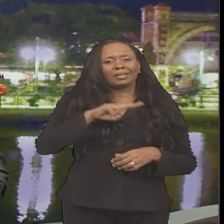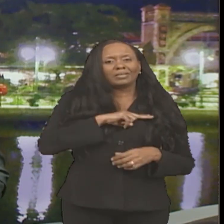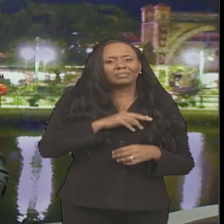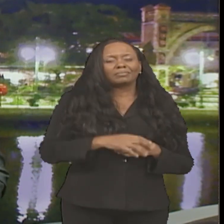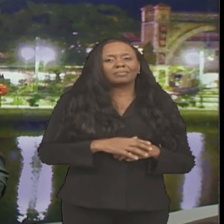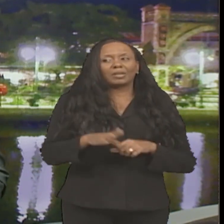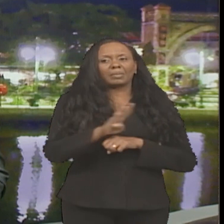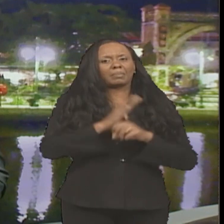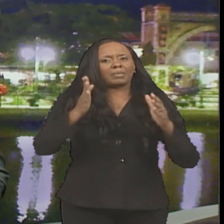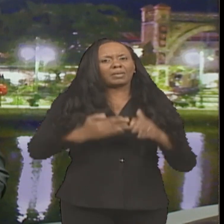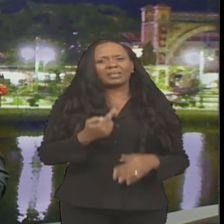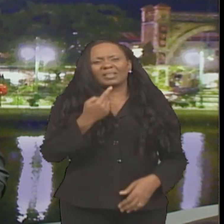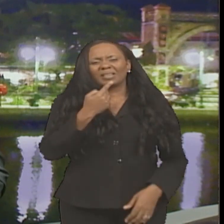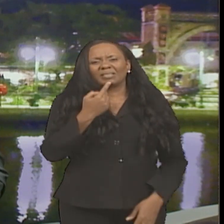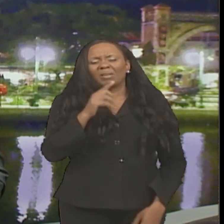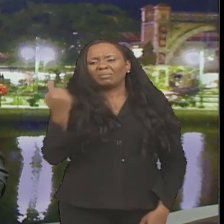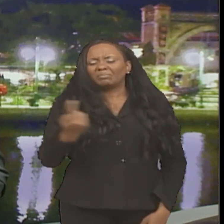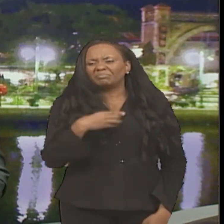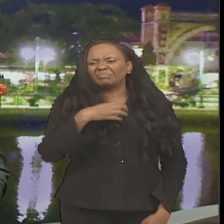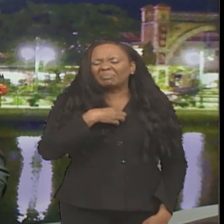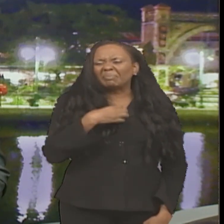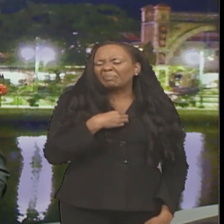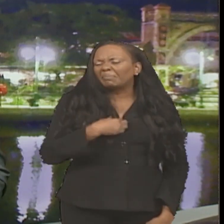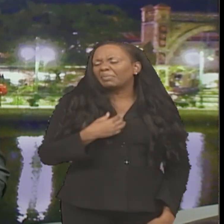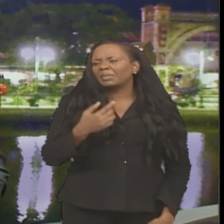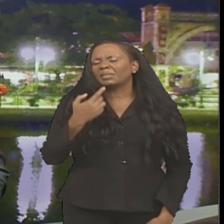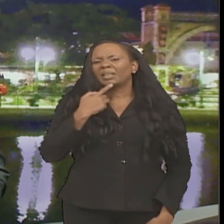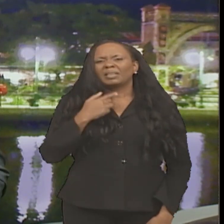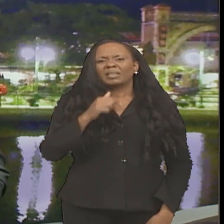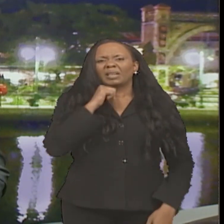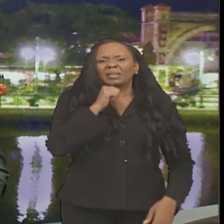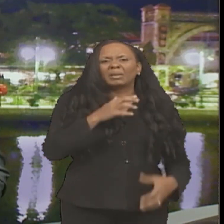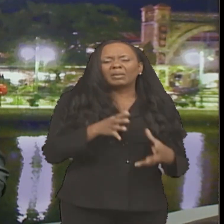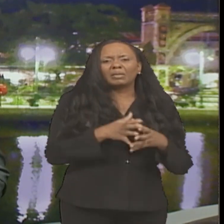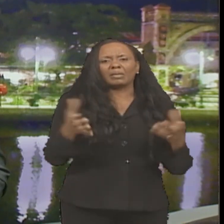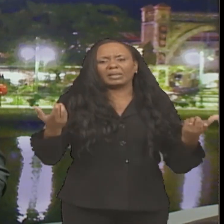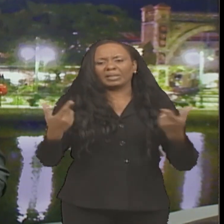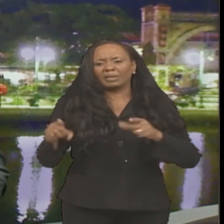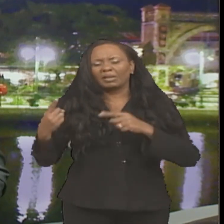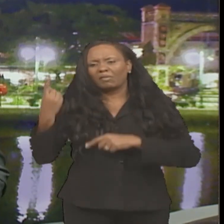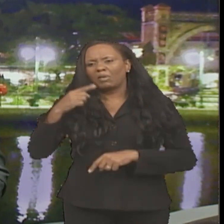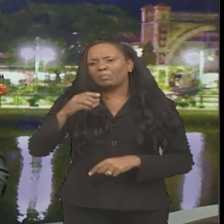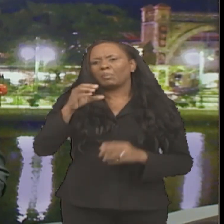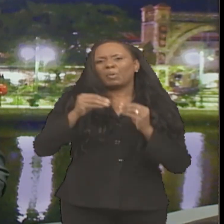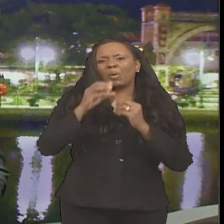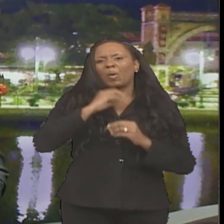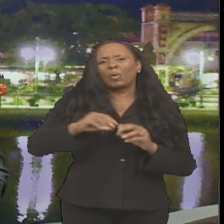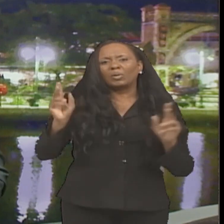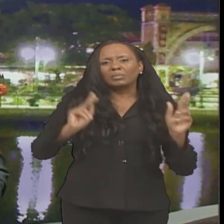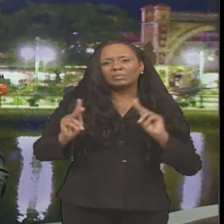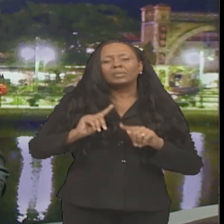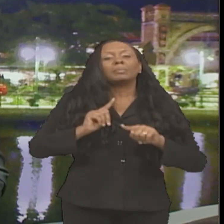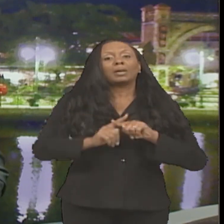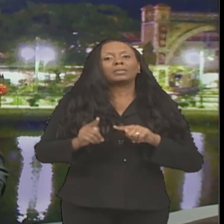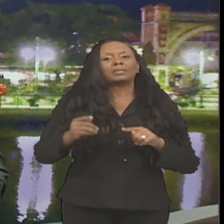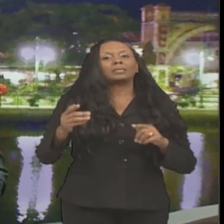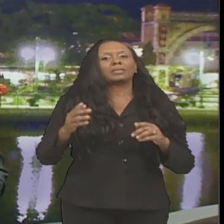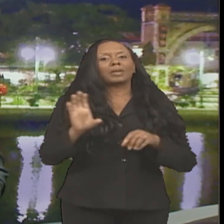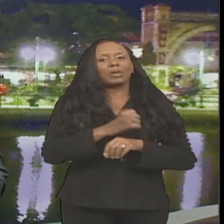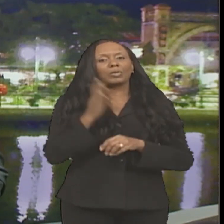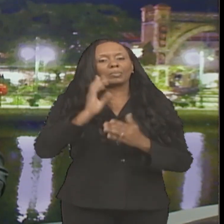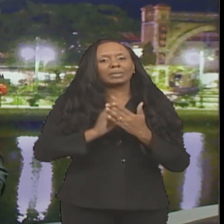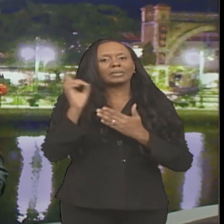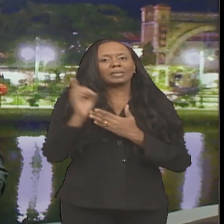lack of events targeting mature patrons. The event is slated for December 1st at the Mercy New Testament Church on River Road, the